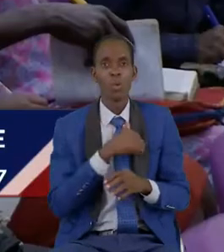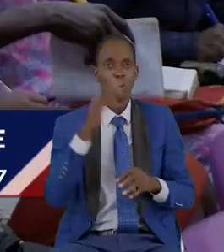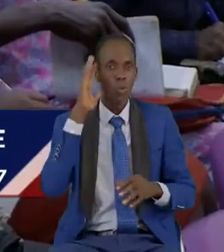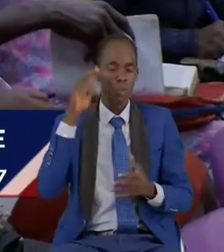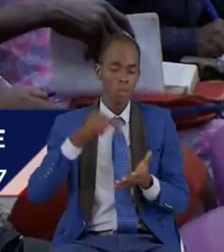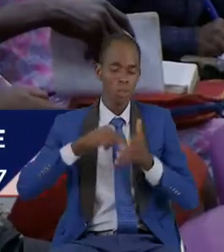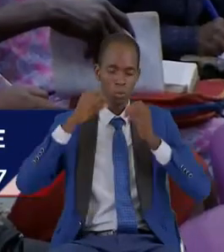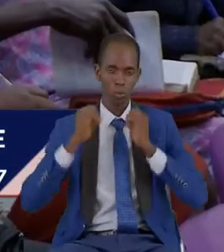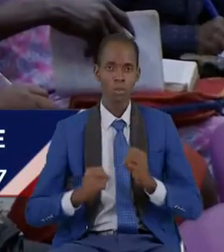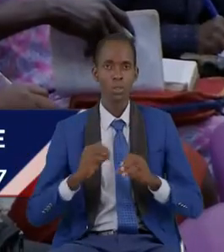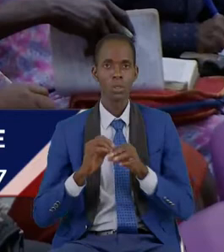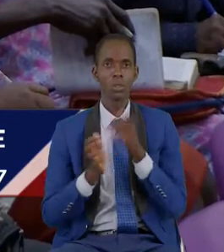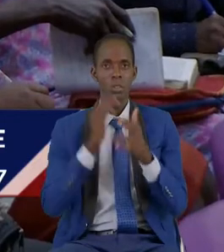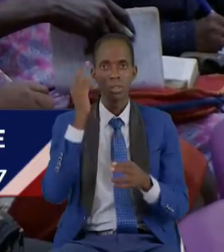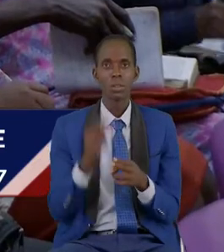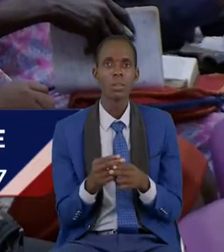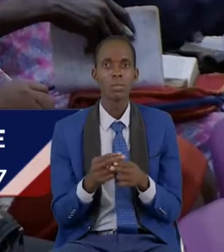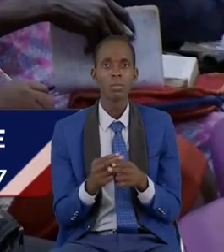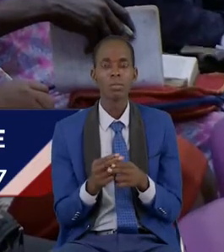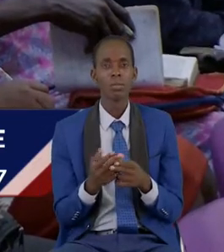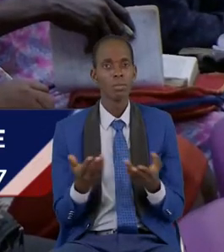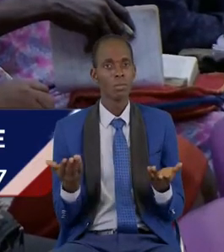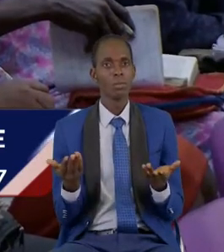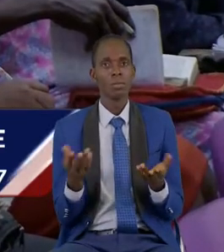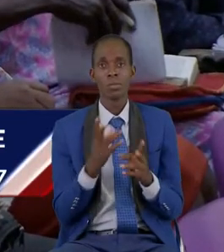steadfast. I'll wait for your amen.